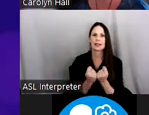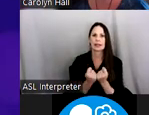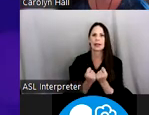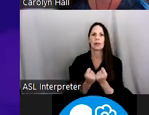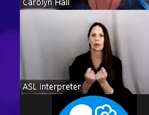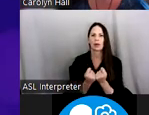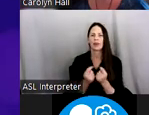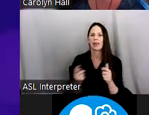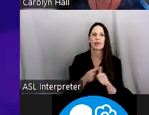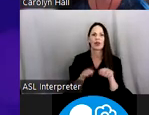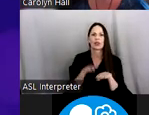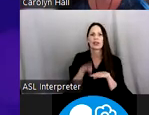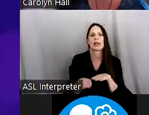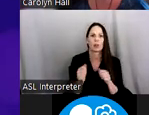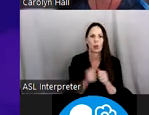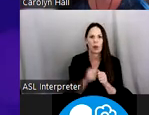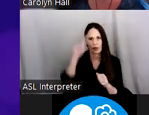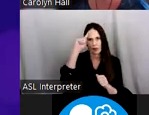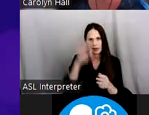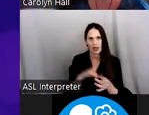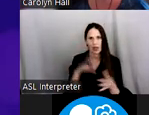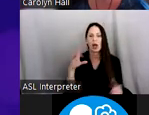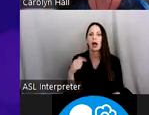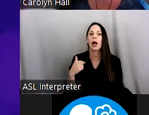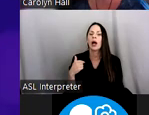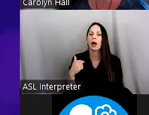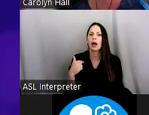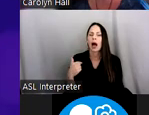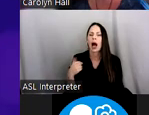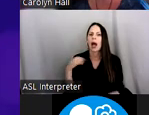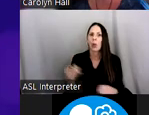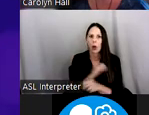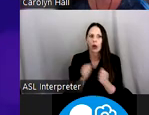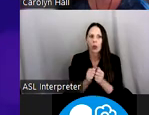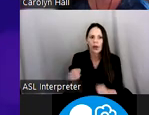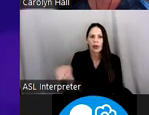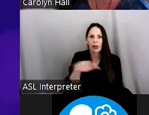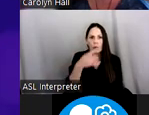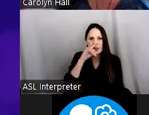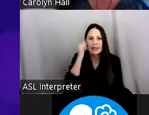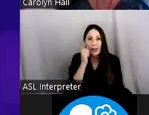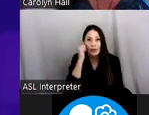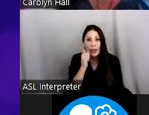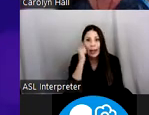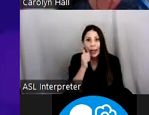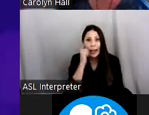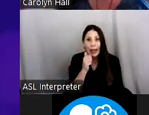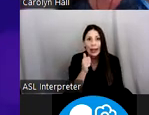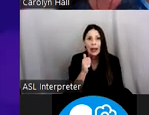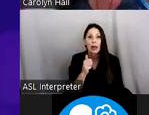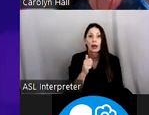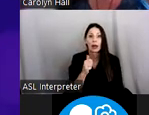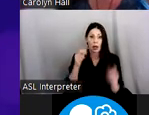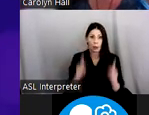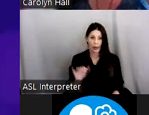I work with these kids like every day, and someone who has schizoaffective disorder myself